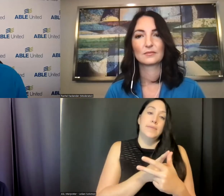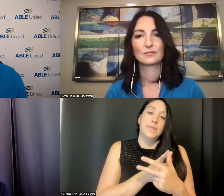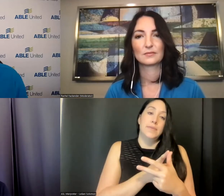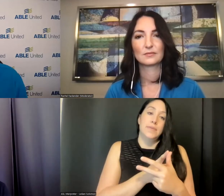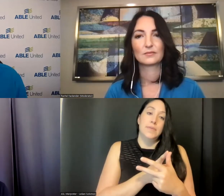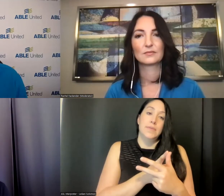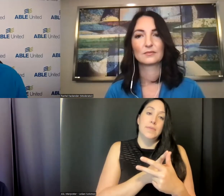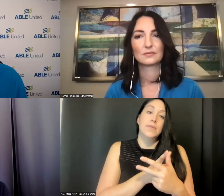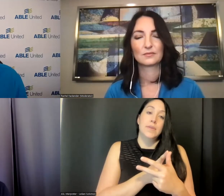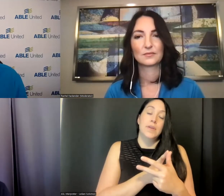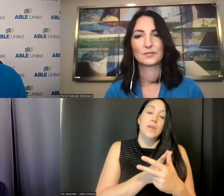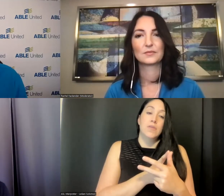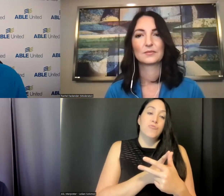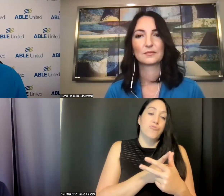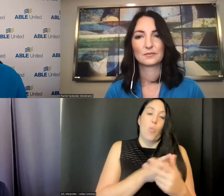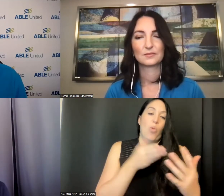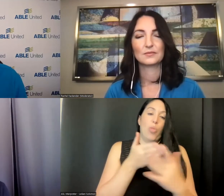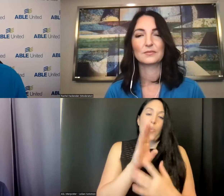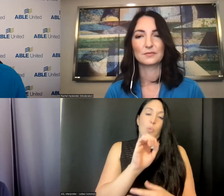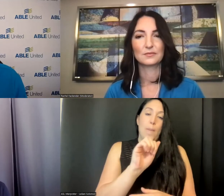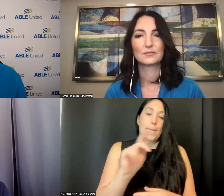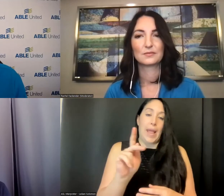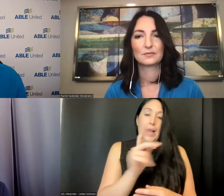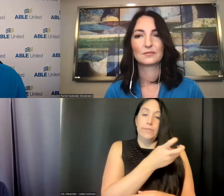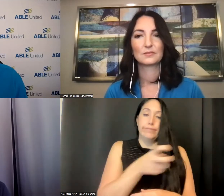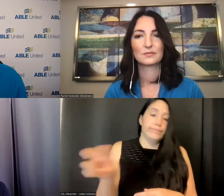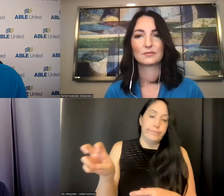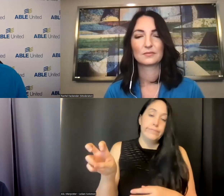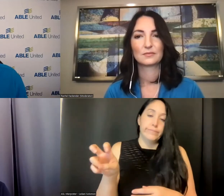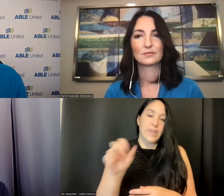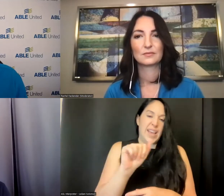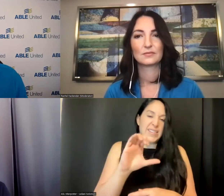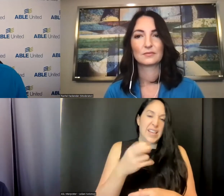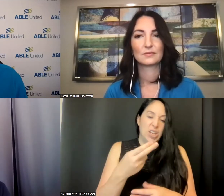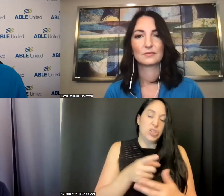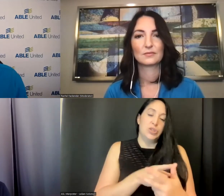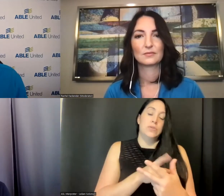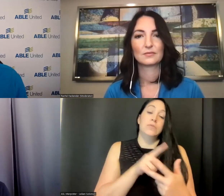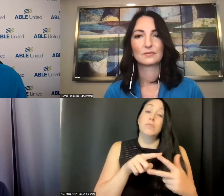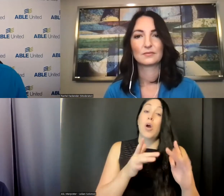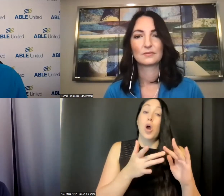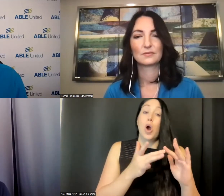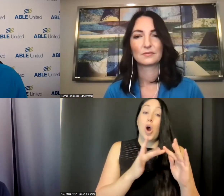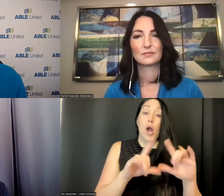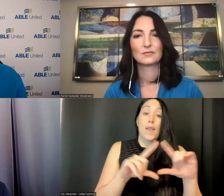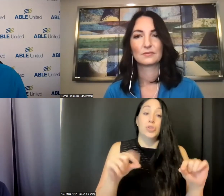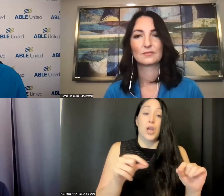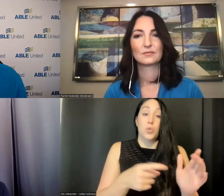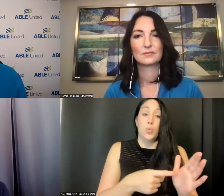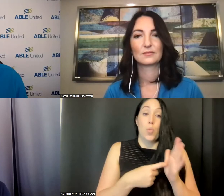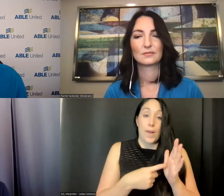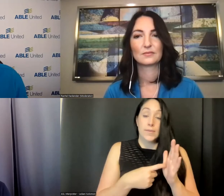ACH distribution back to that connected bank account or one of the connected bank accounts. It can be an online check request to the beneficiary or to any